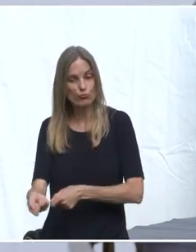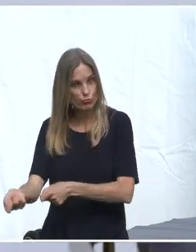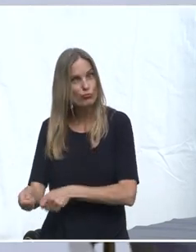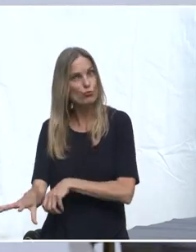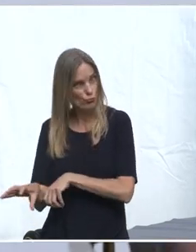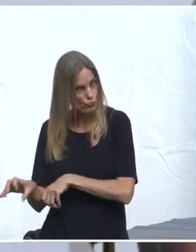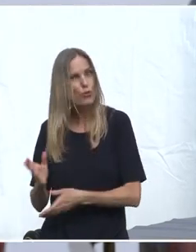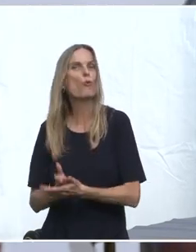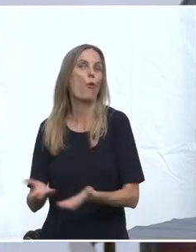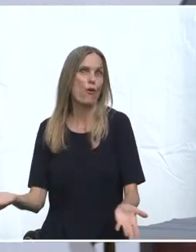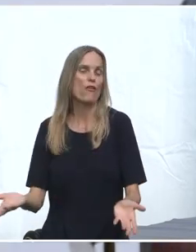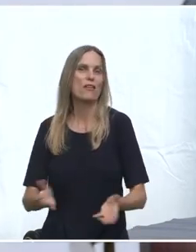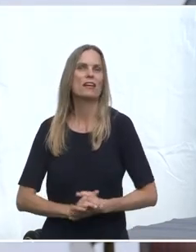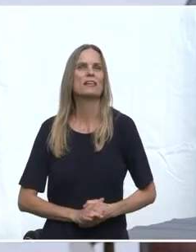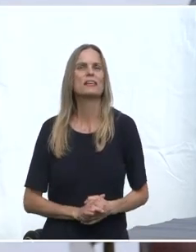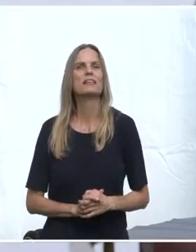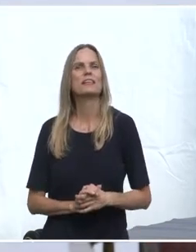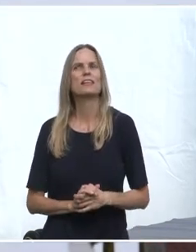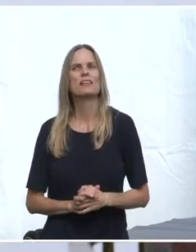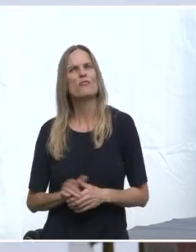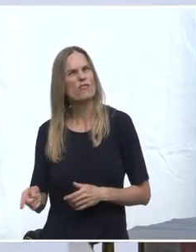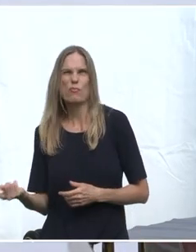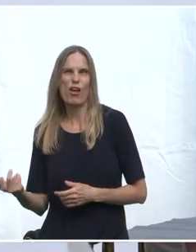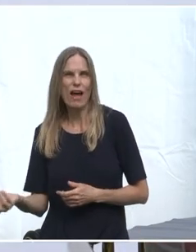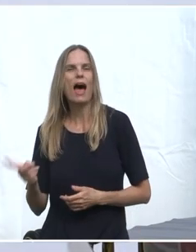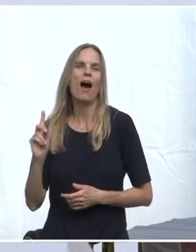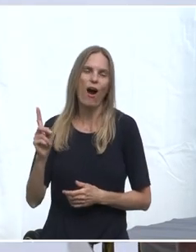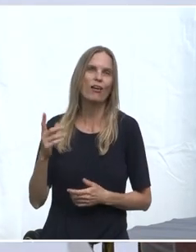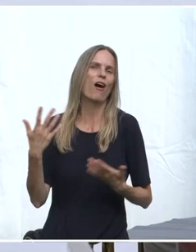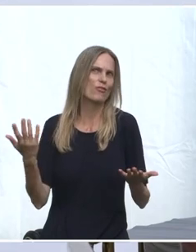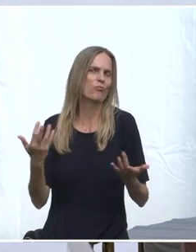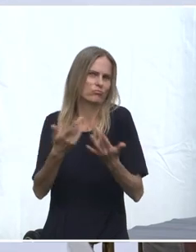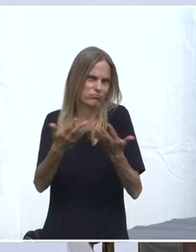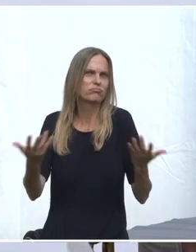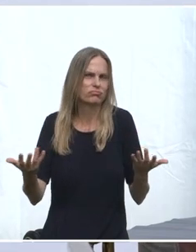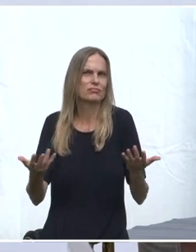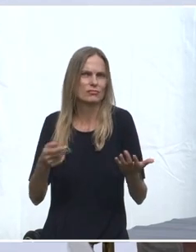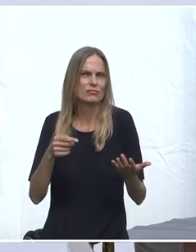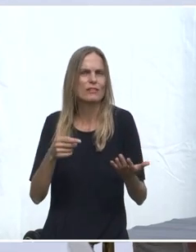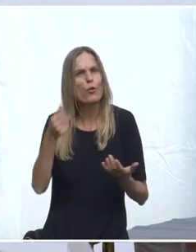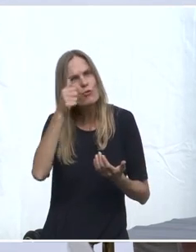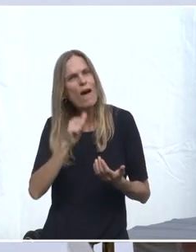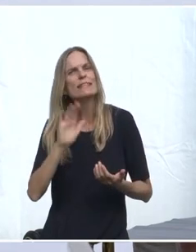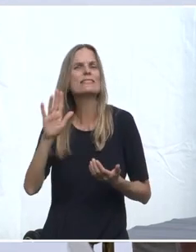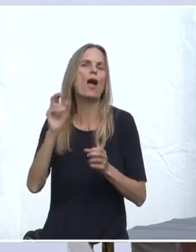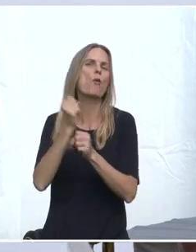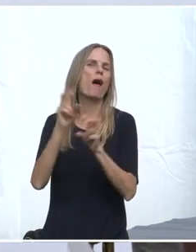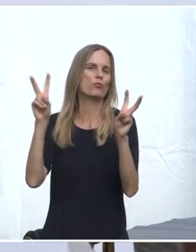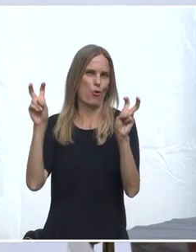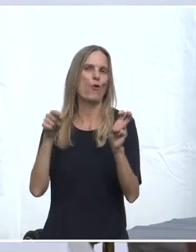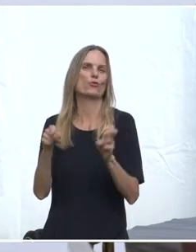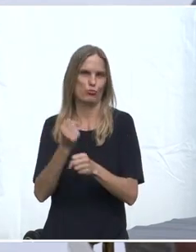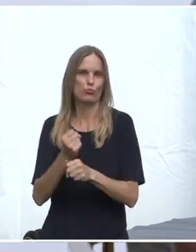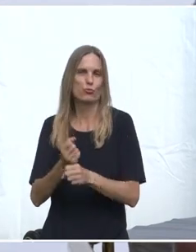not happening. But otherwise, they are taking different roles than they used to. But this is not something that, this is something